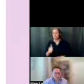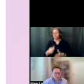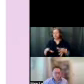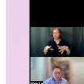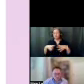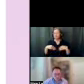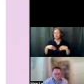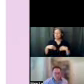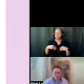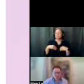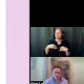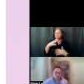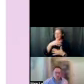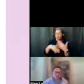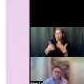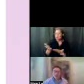This is at the root of